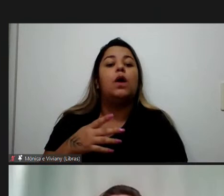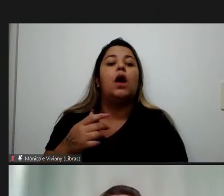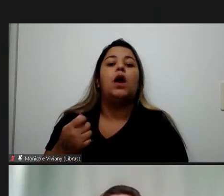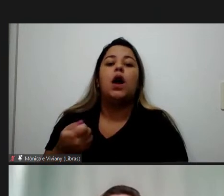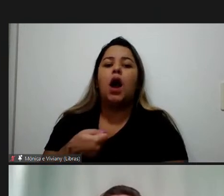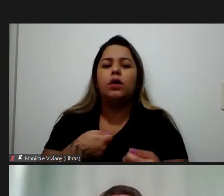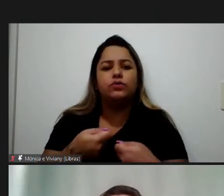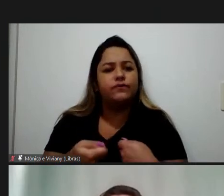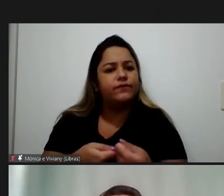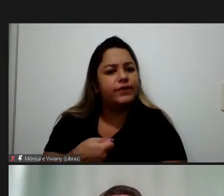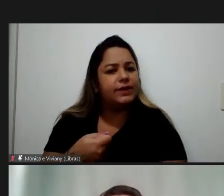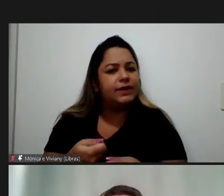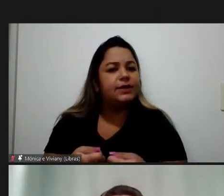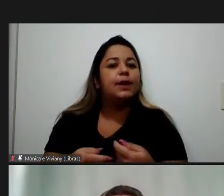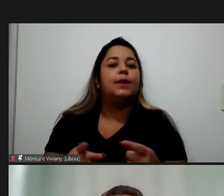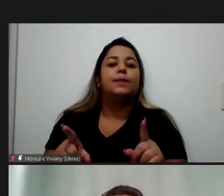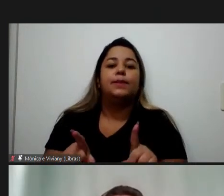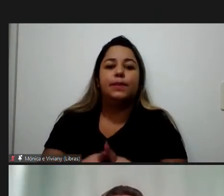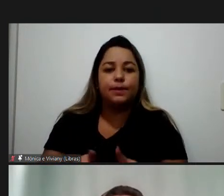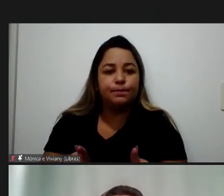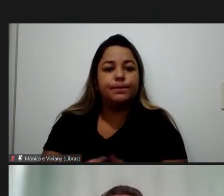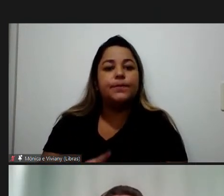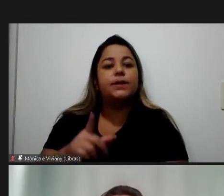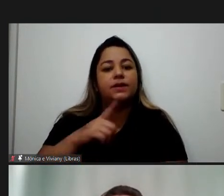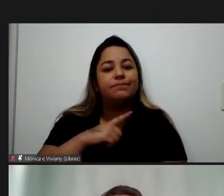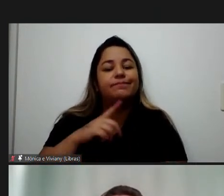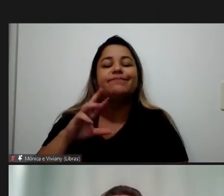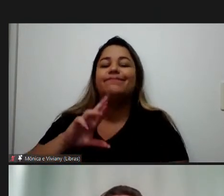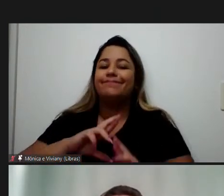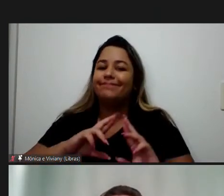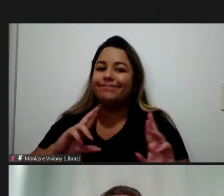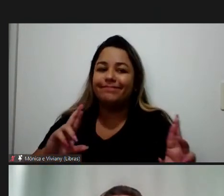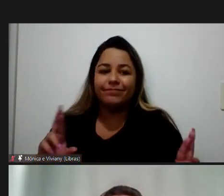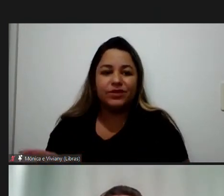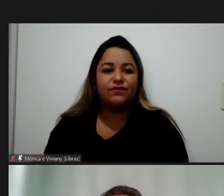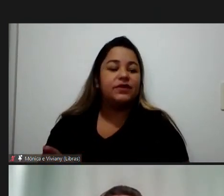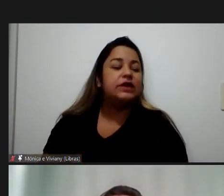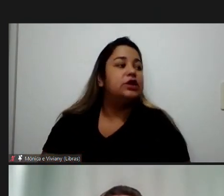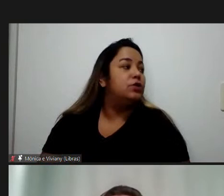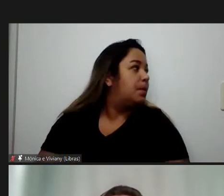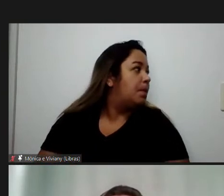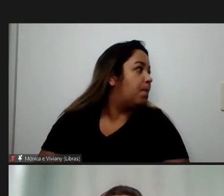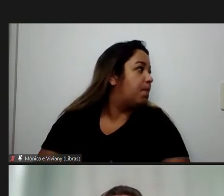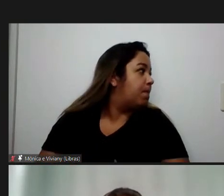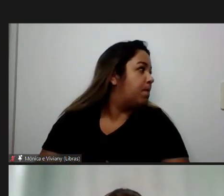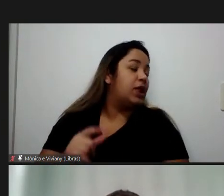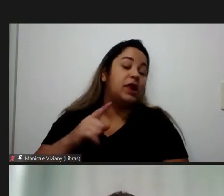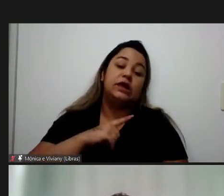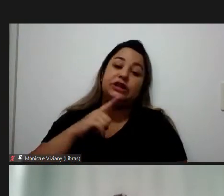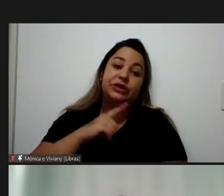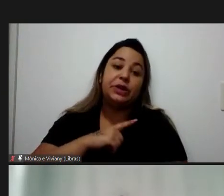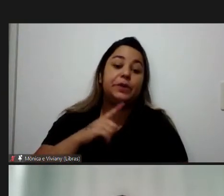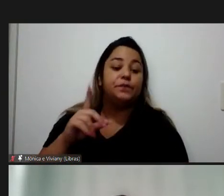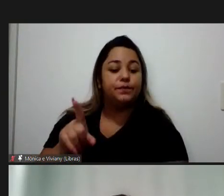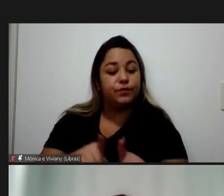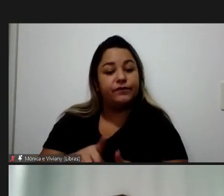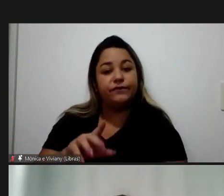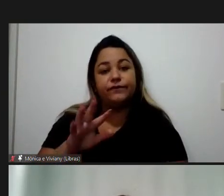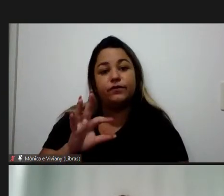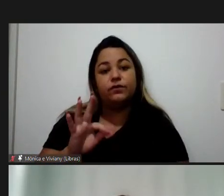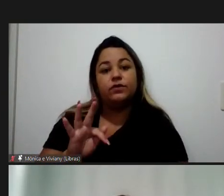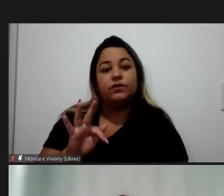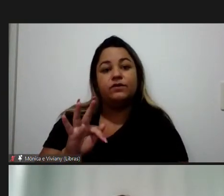traditionally, the nutrition services are provided either by the government or by philanthropies, but there